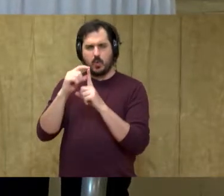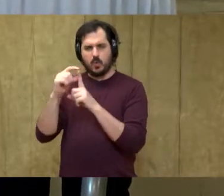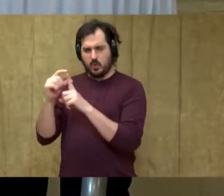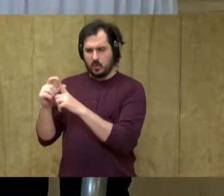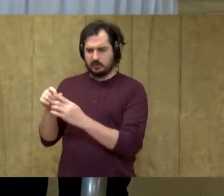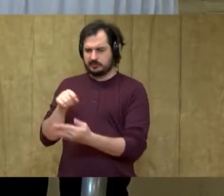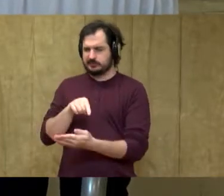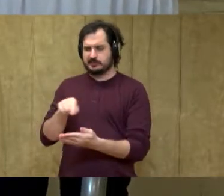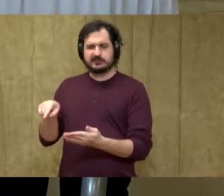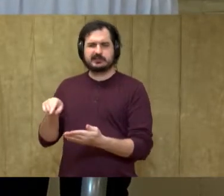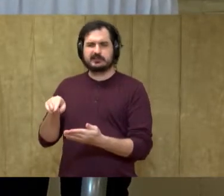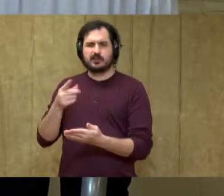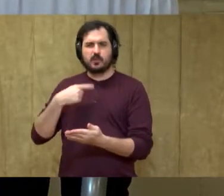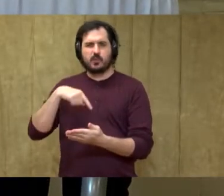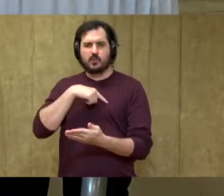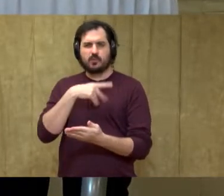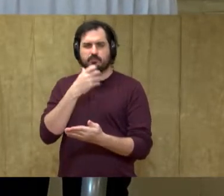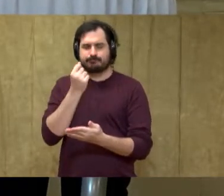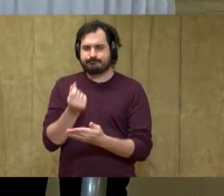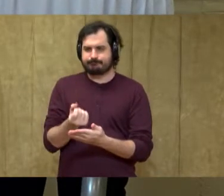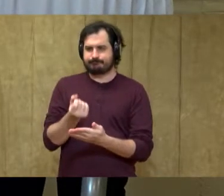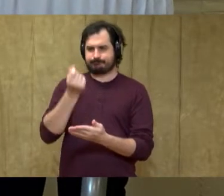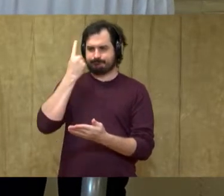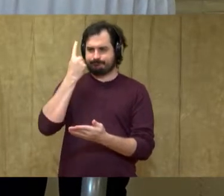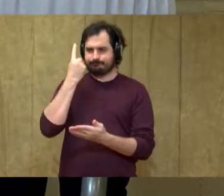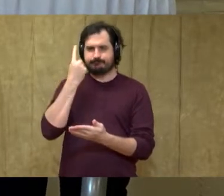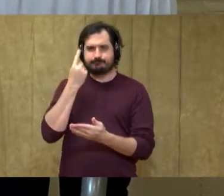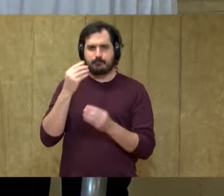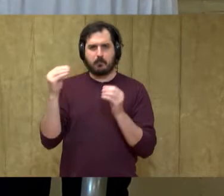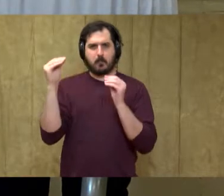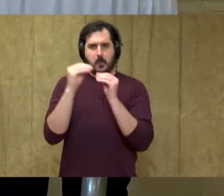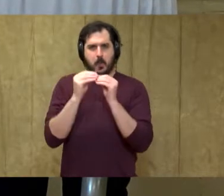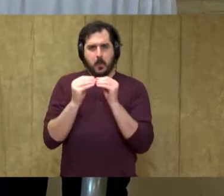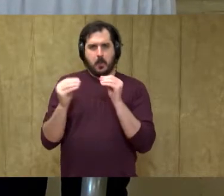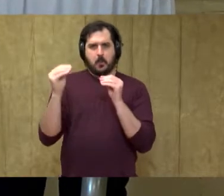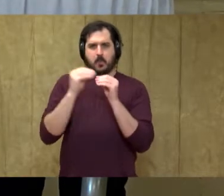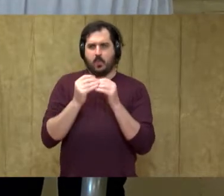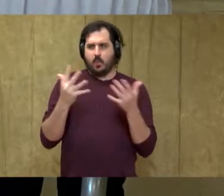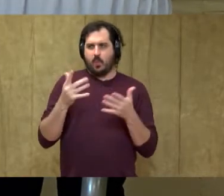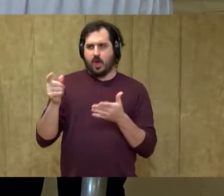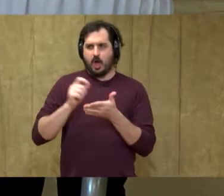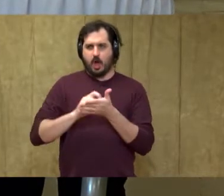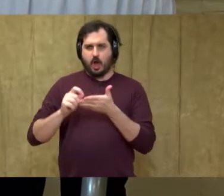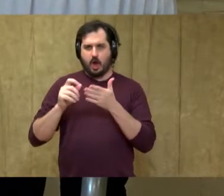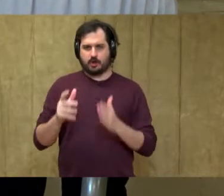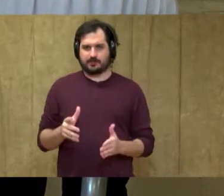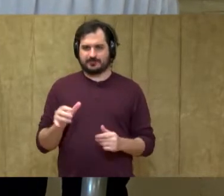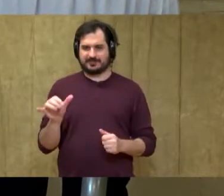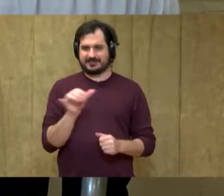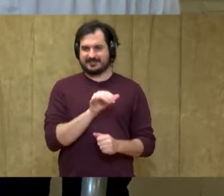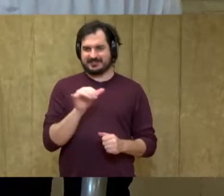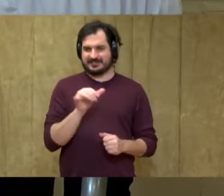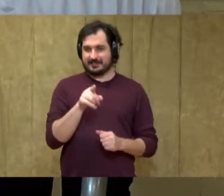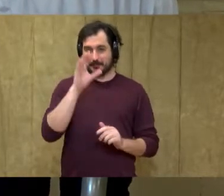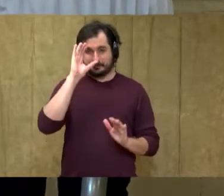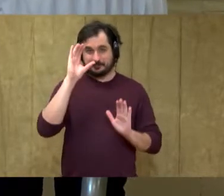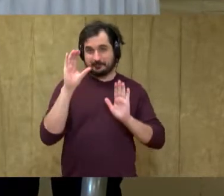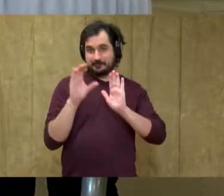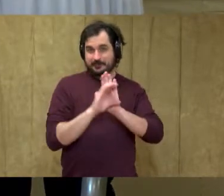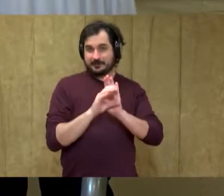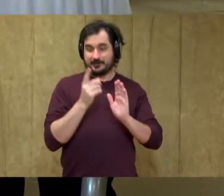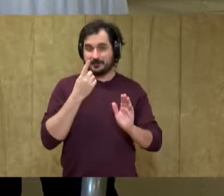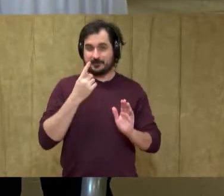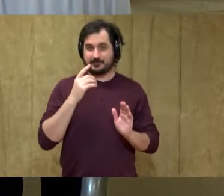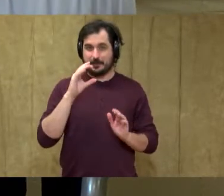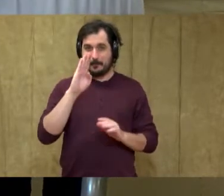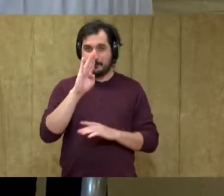So just like that little figure at the bottom, that Buzz Lightyear, we're going to infinity and beyond. This is